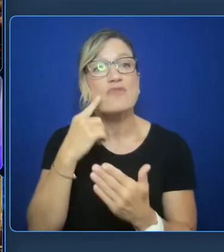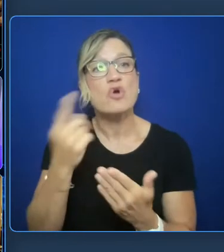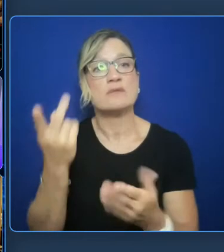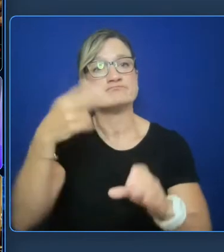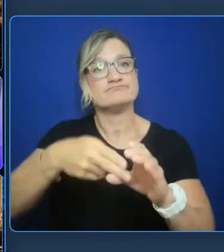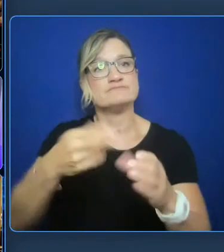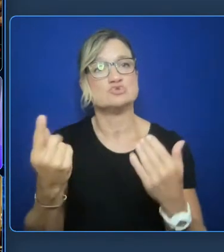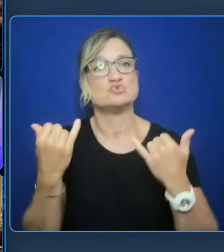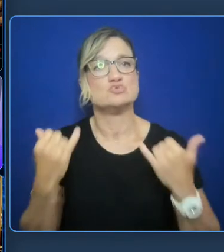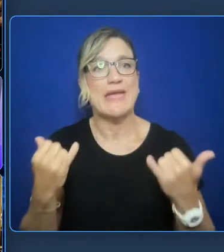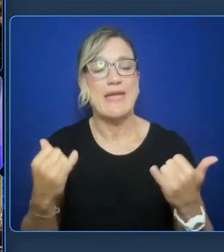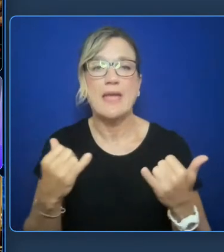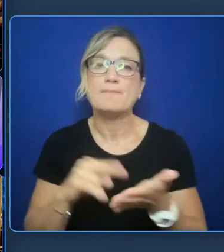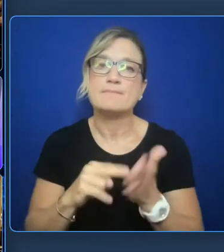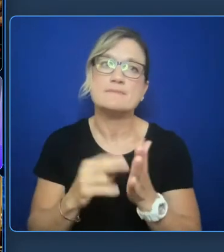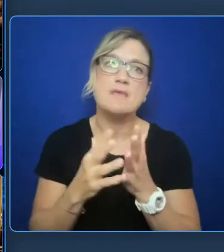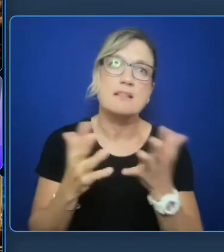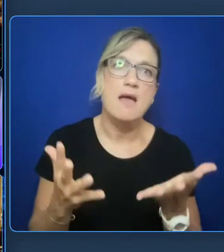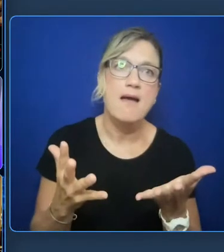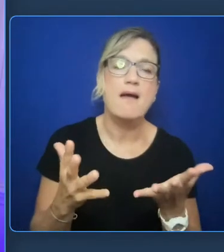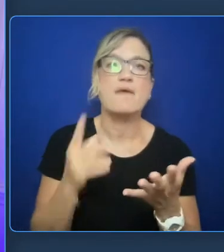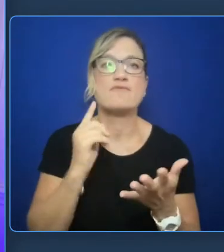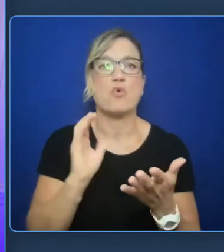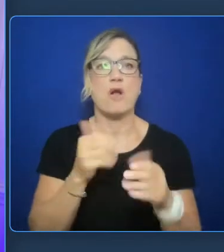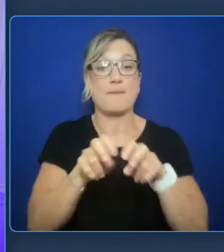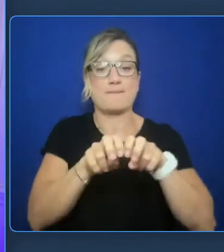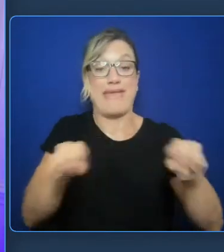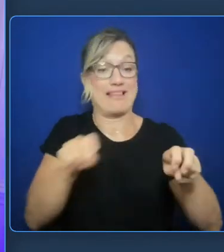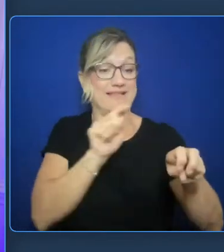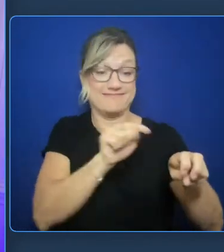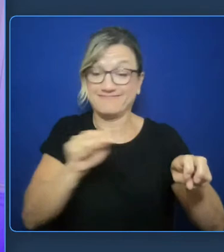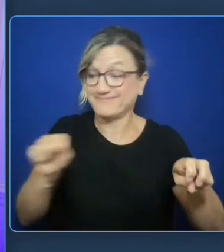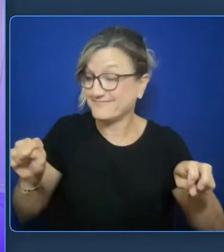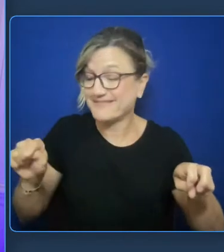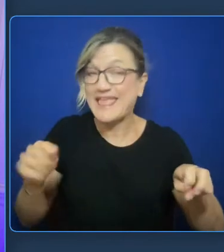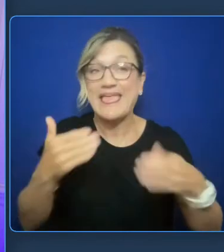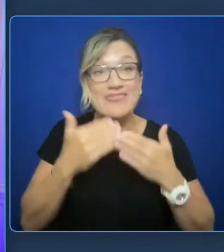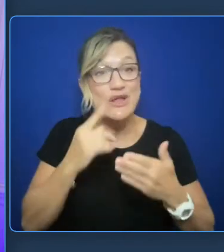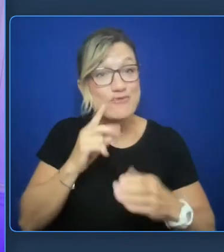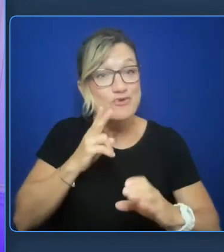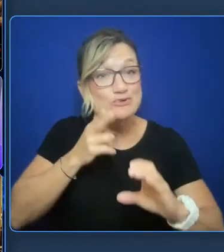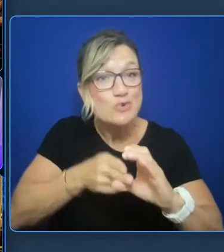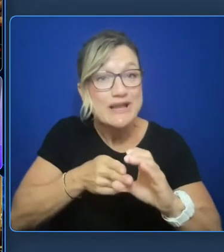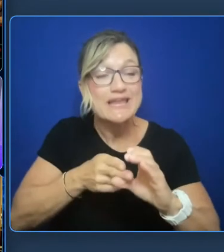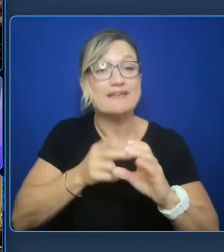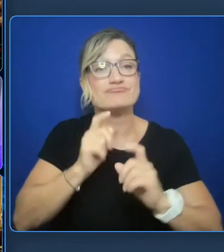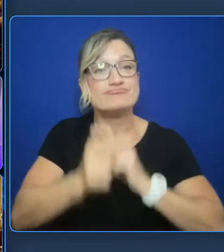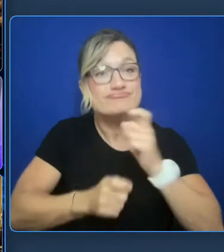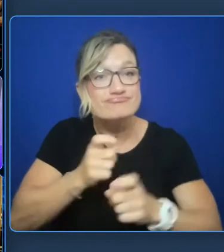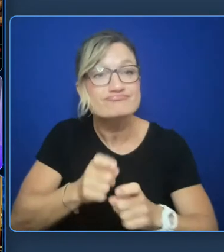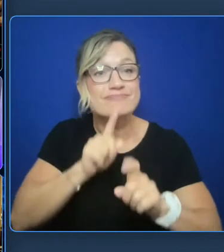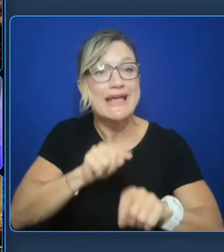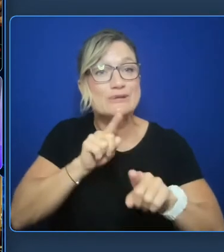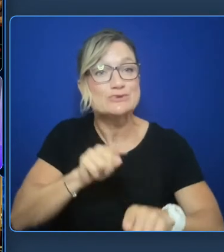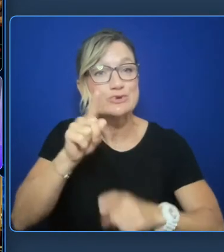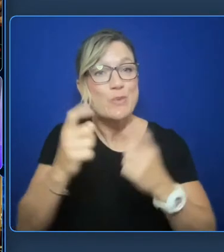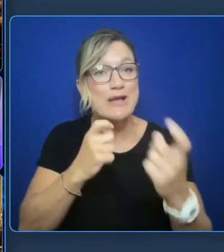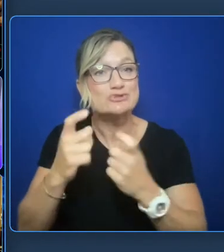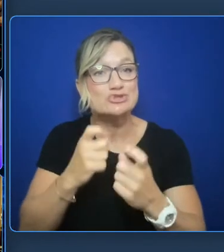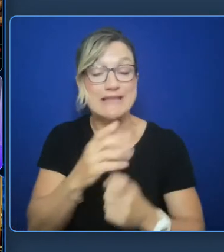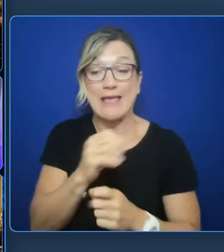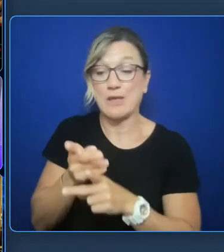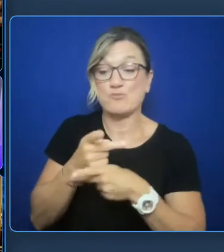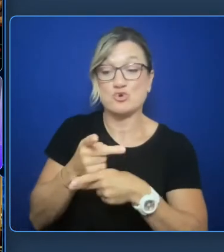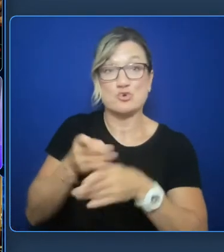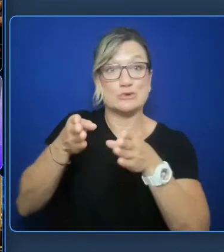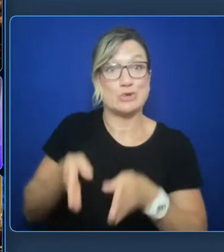us today. It means so much for our panelists. Thank you for joining in and contributing to these questions, and to the